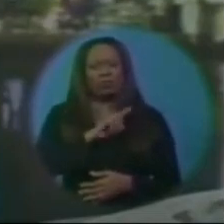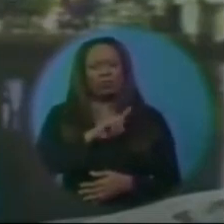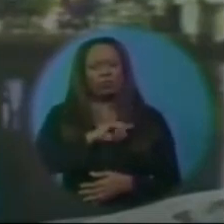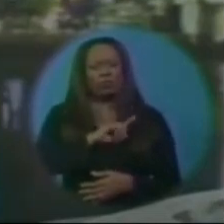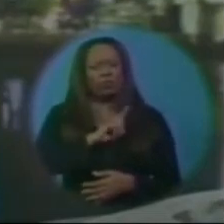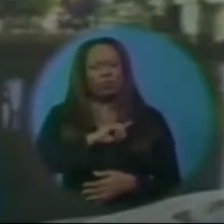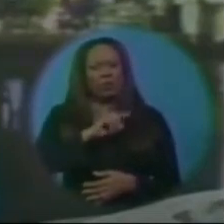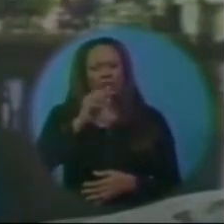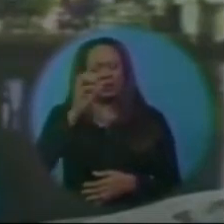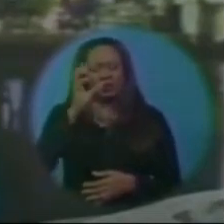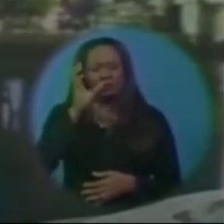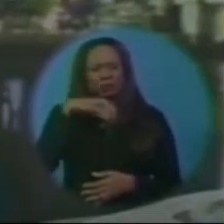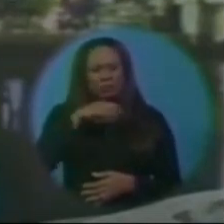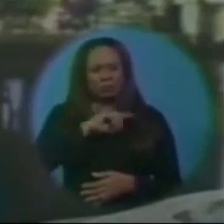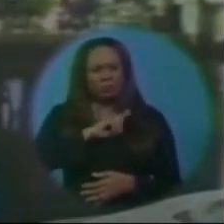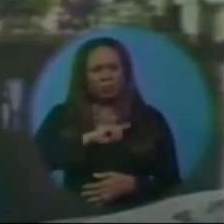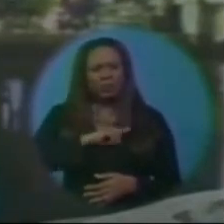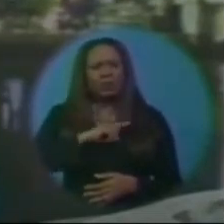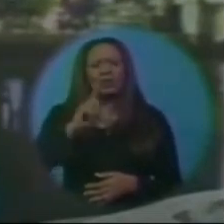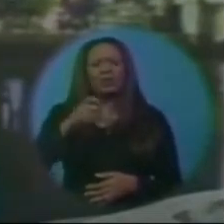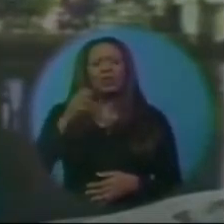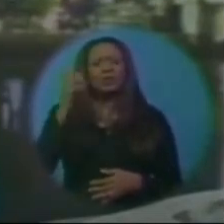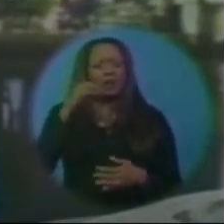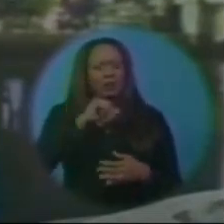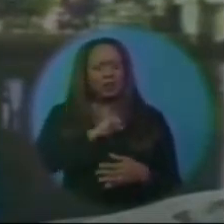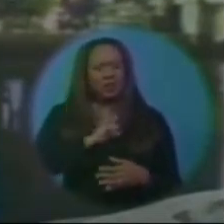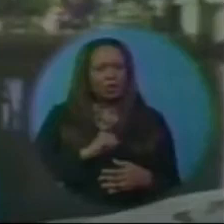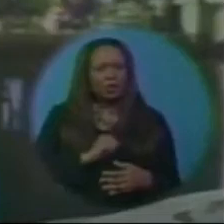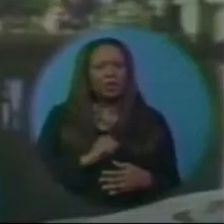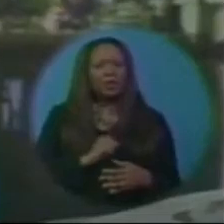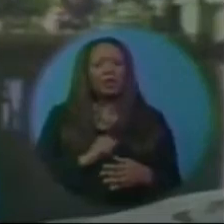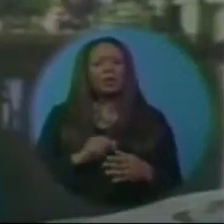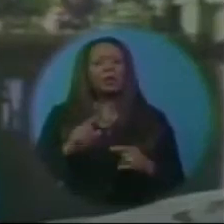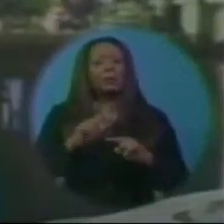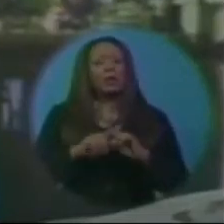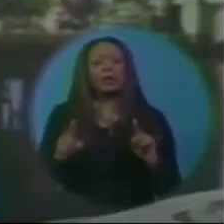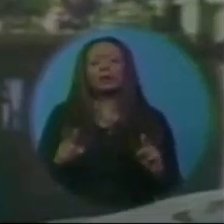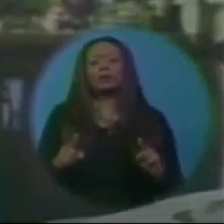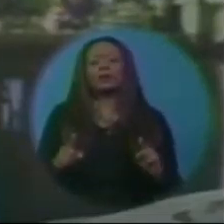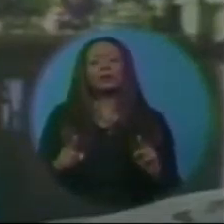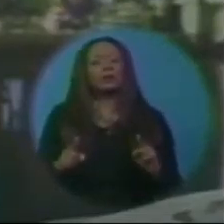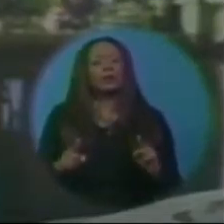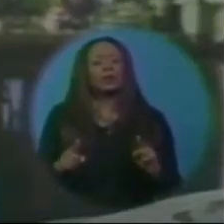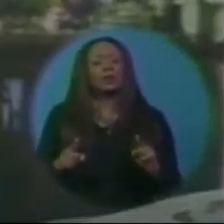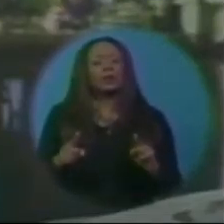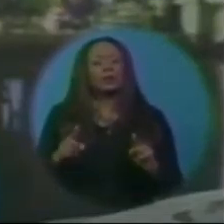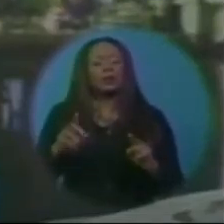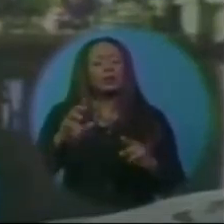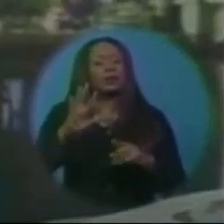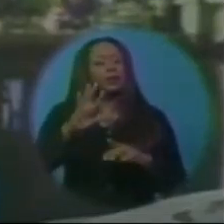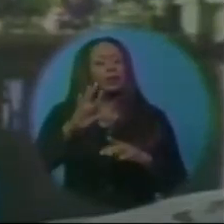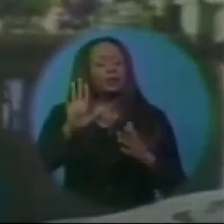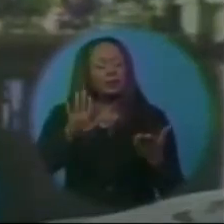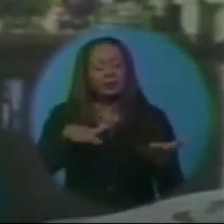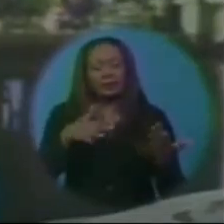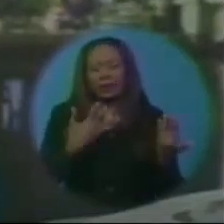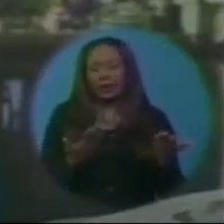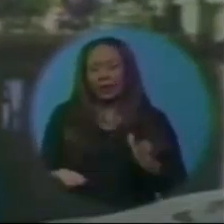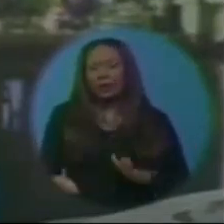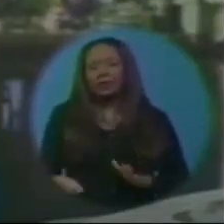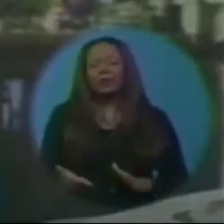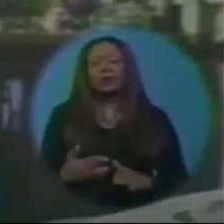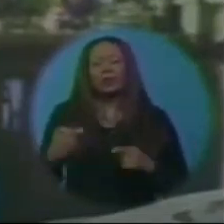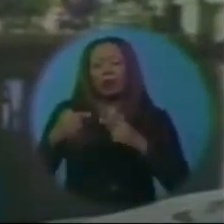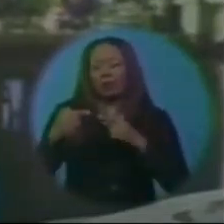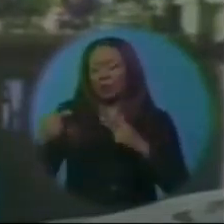should install a pacemaker to regulate his heartbeat. His death came hours after the opposition threw their support behind